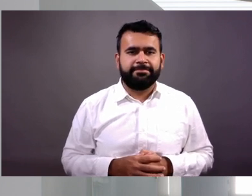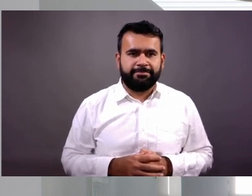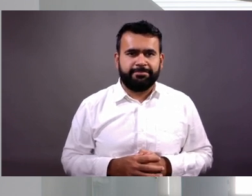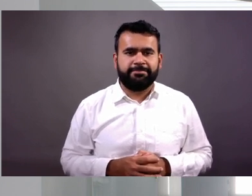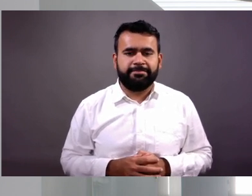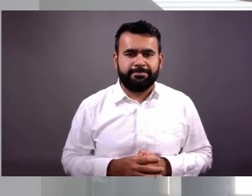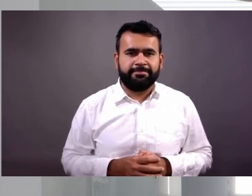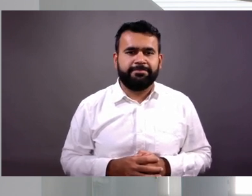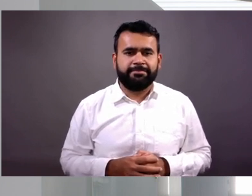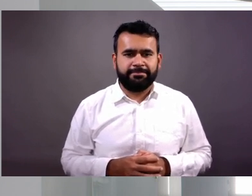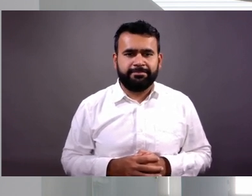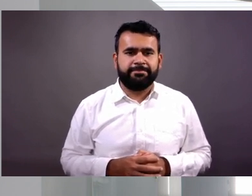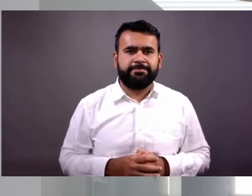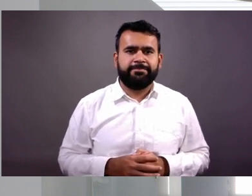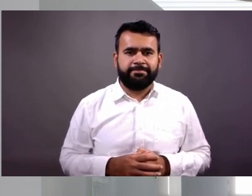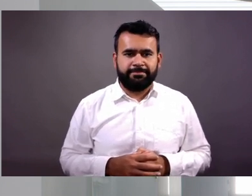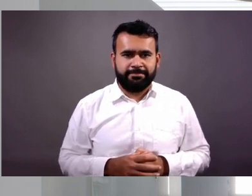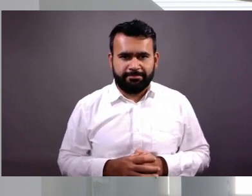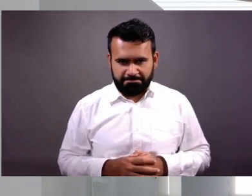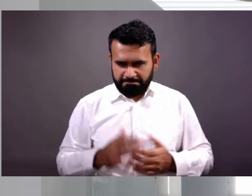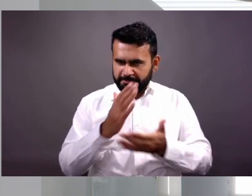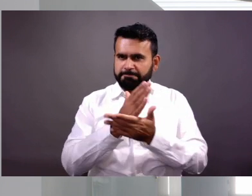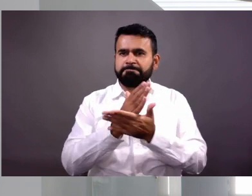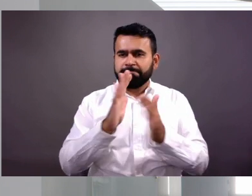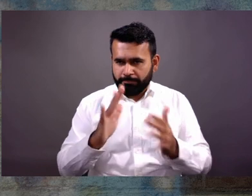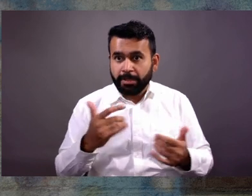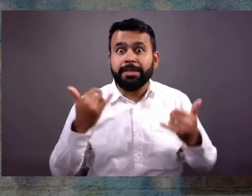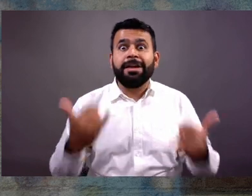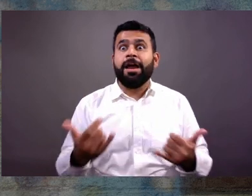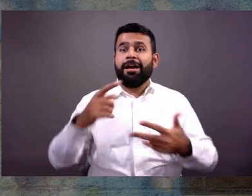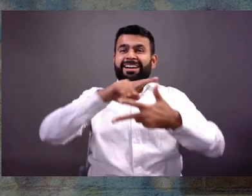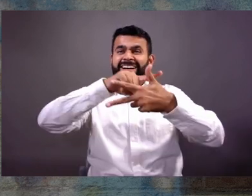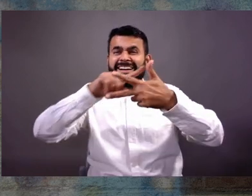5, 6, 7, 8. Cut music.